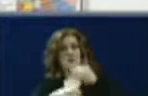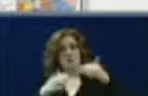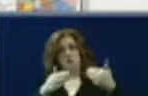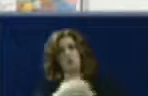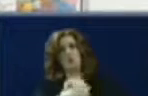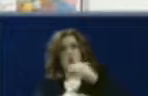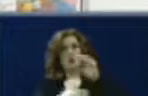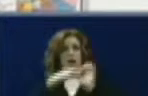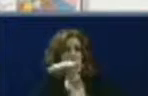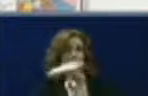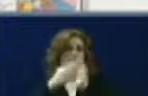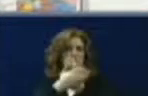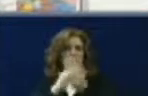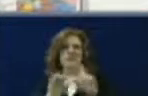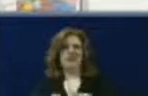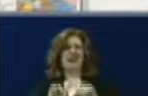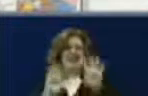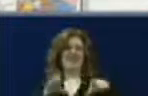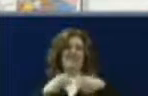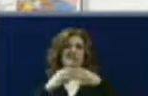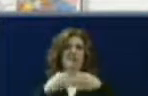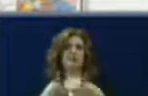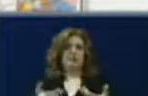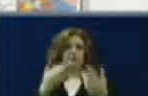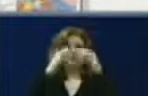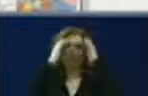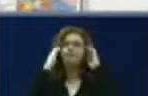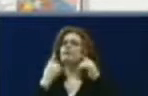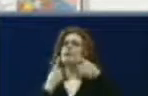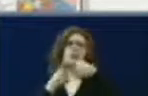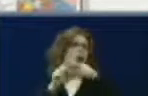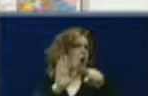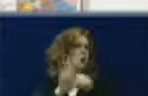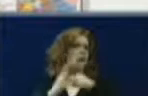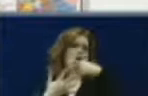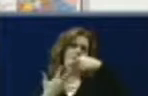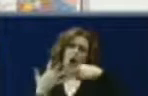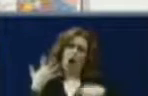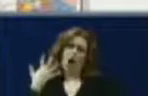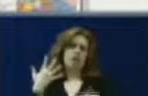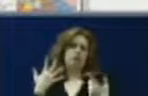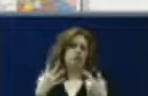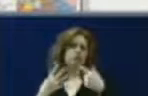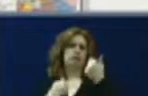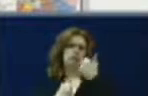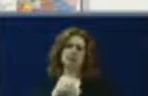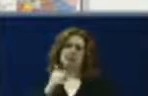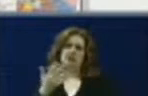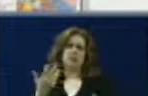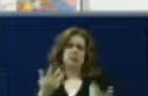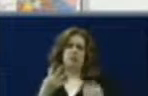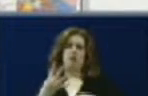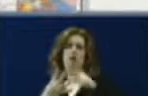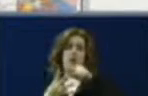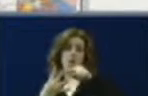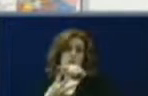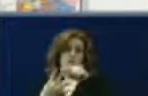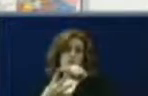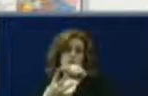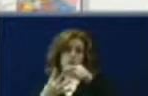school into a different cluster. And there's pros and cons with each of these. Option 1 and